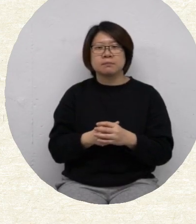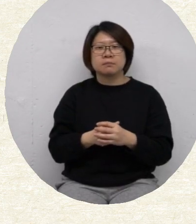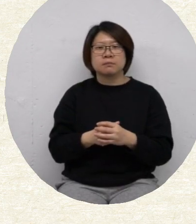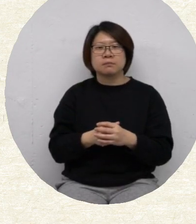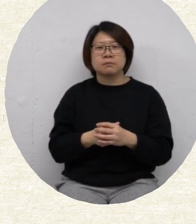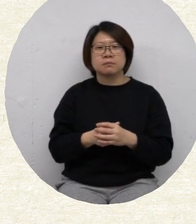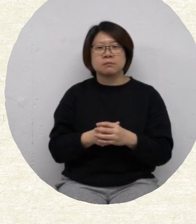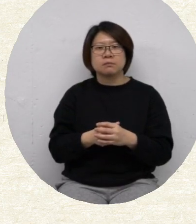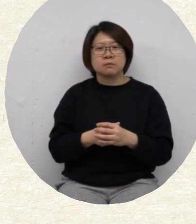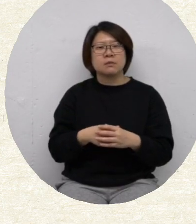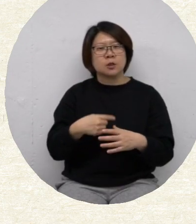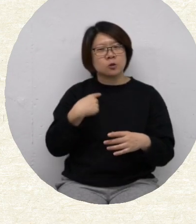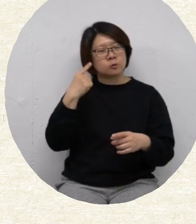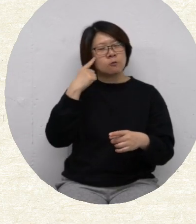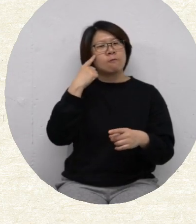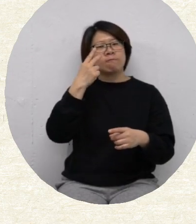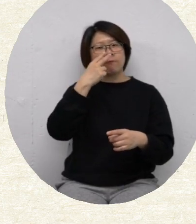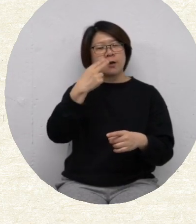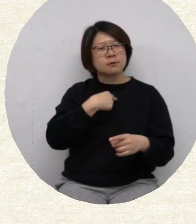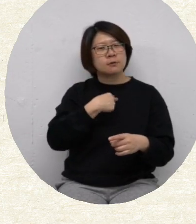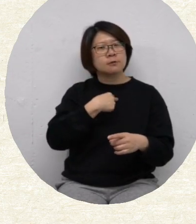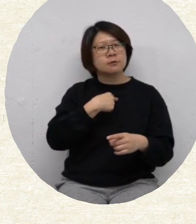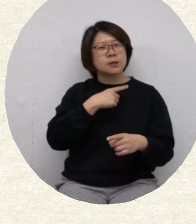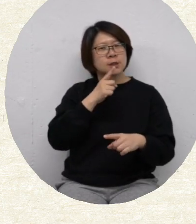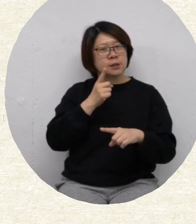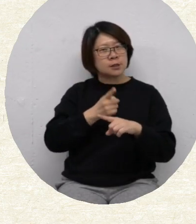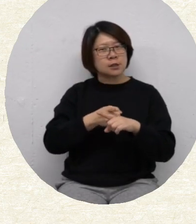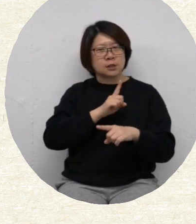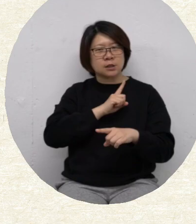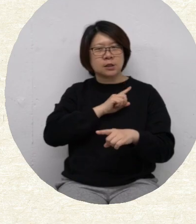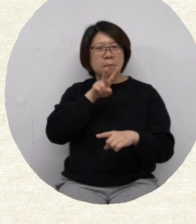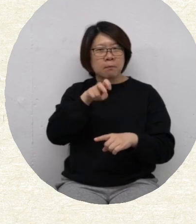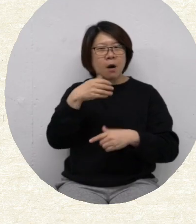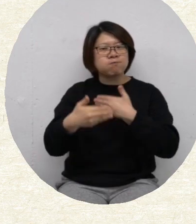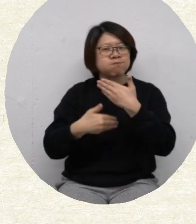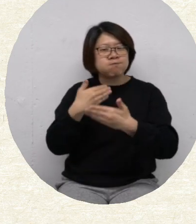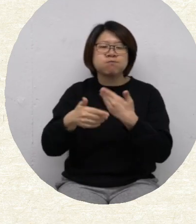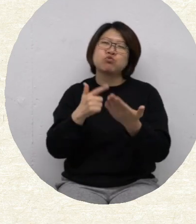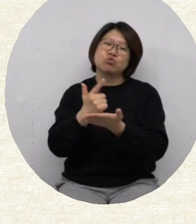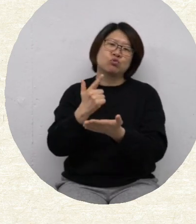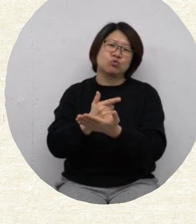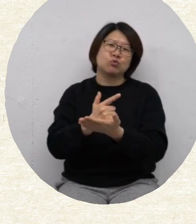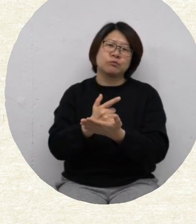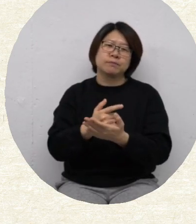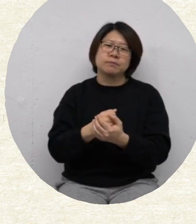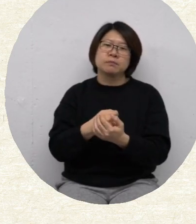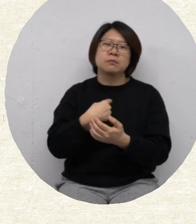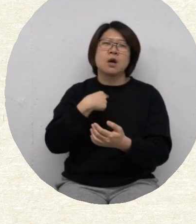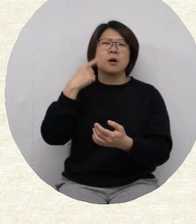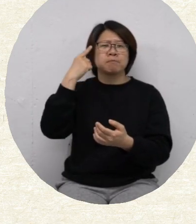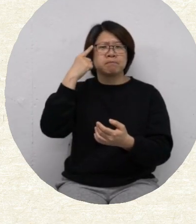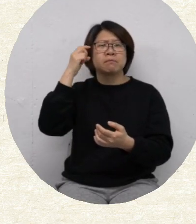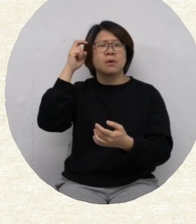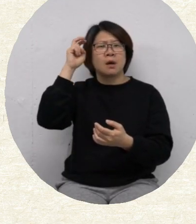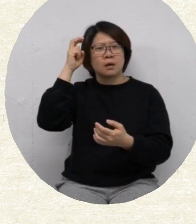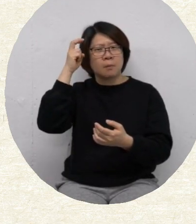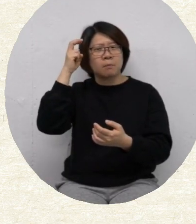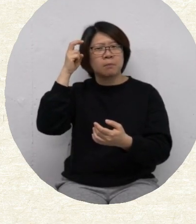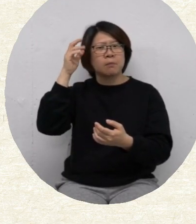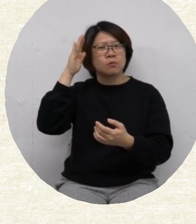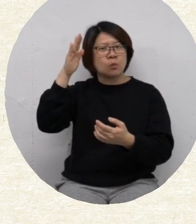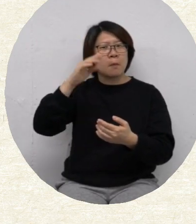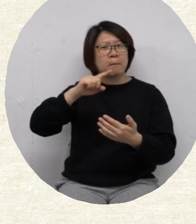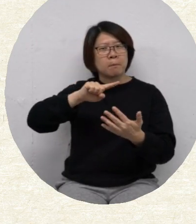I never really thought about it seriously. But so that's how I encountered printmaking, applying